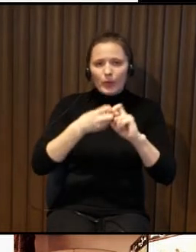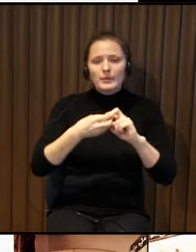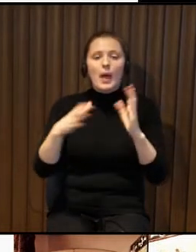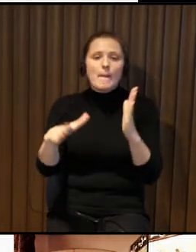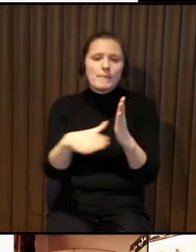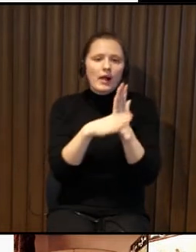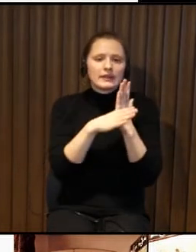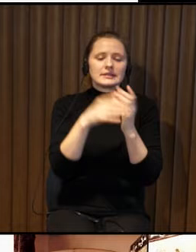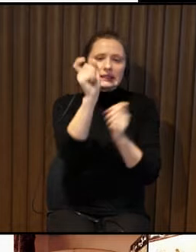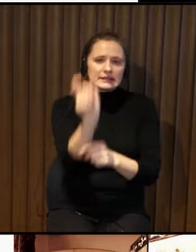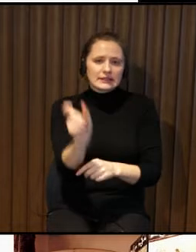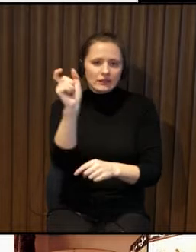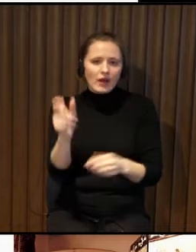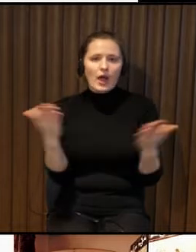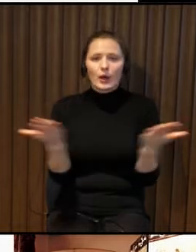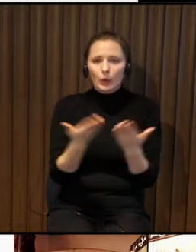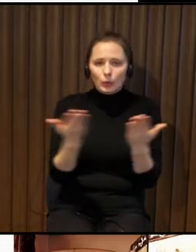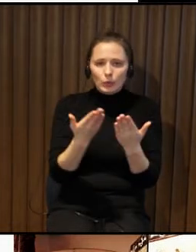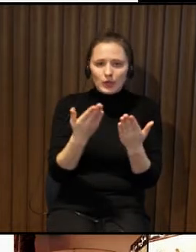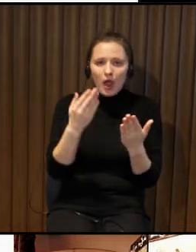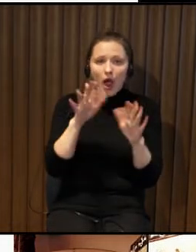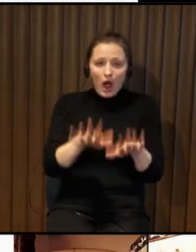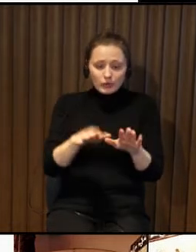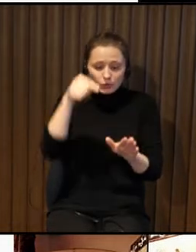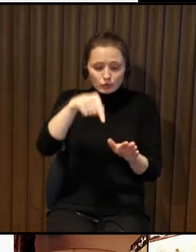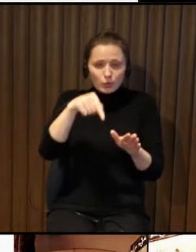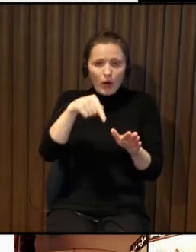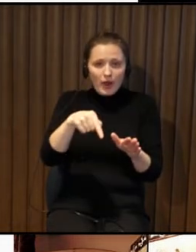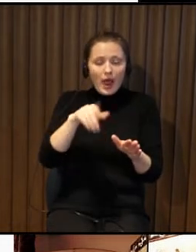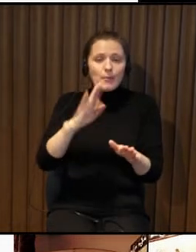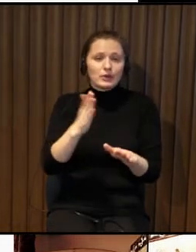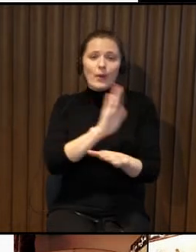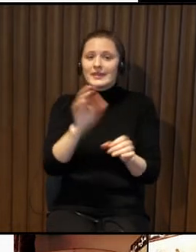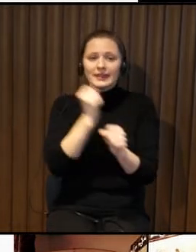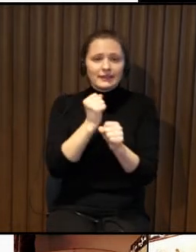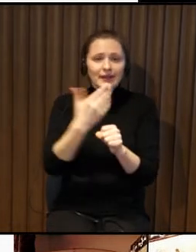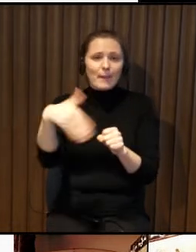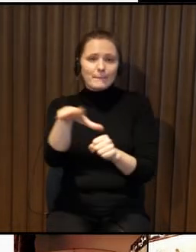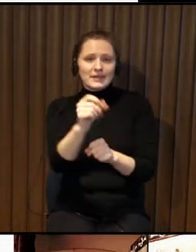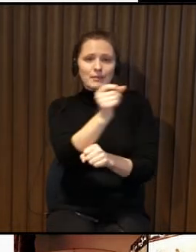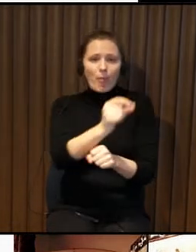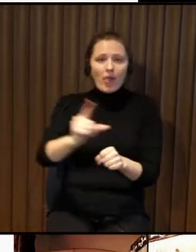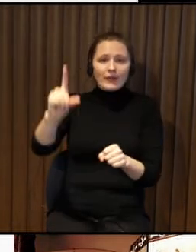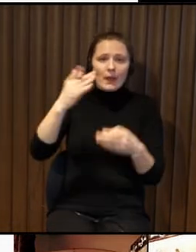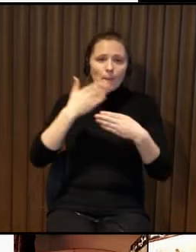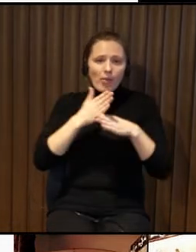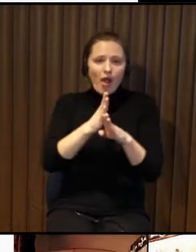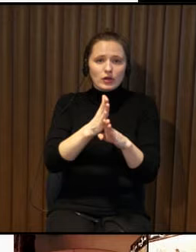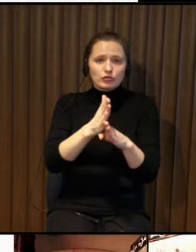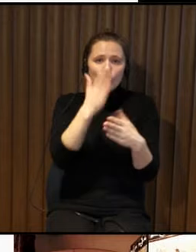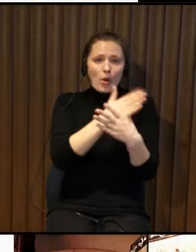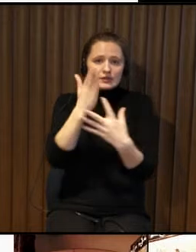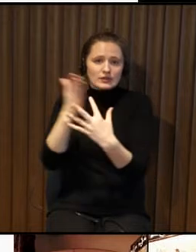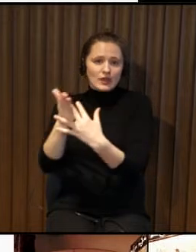disparity. To find the global optima out of this crisis, to make sure we all reach the more generous